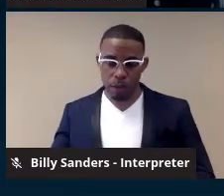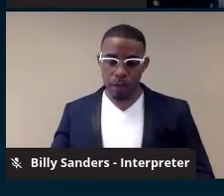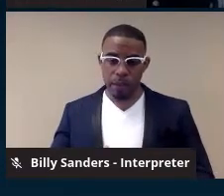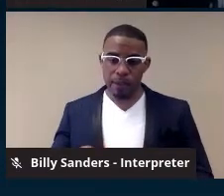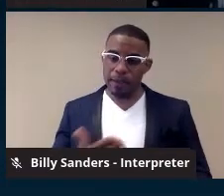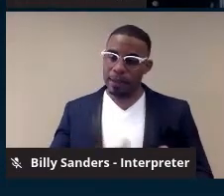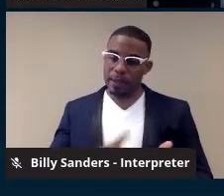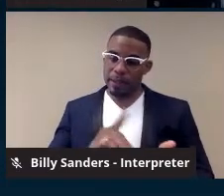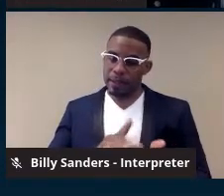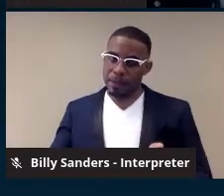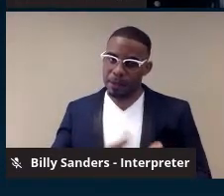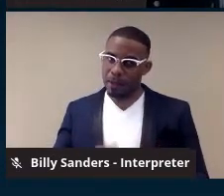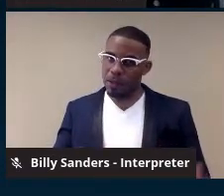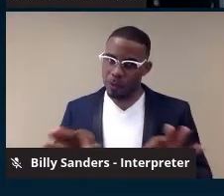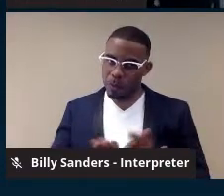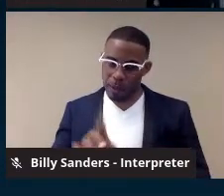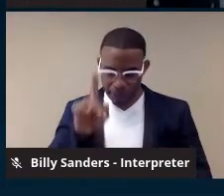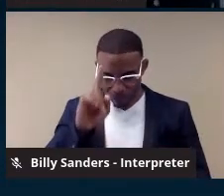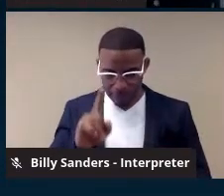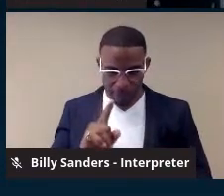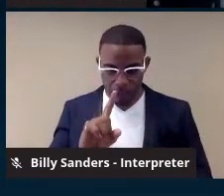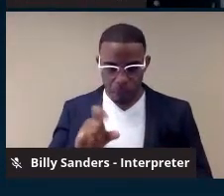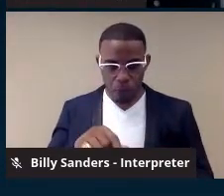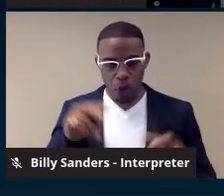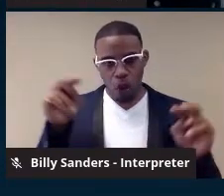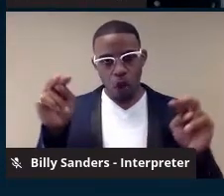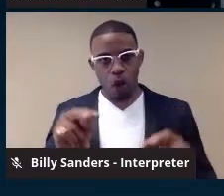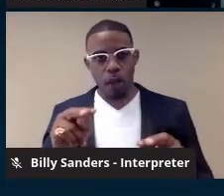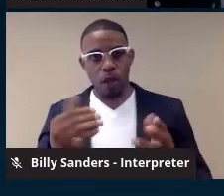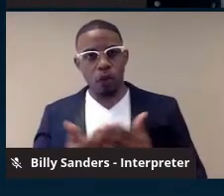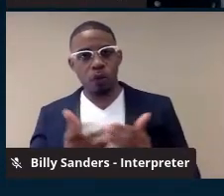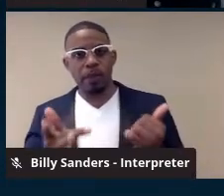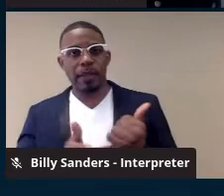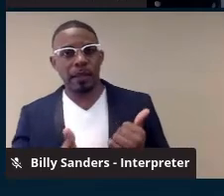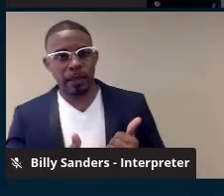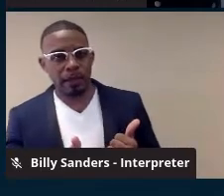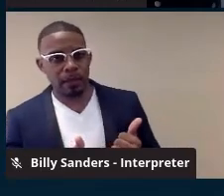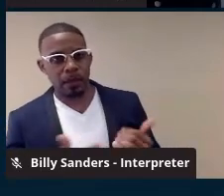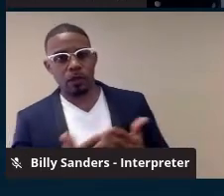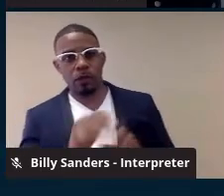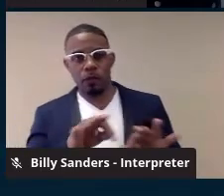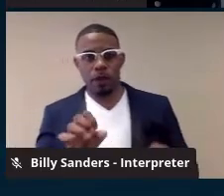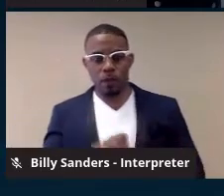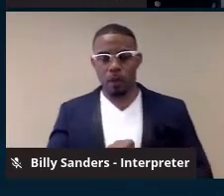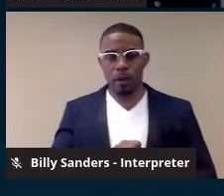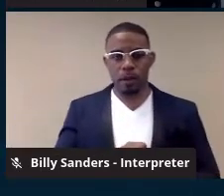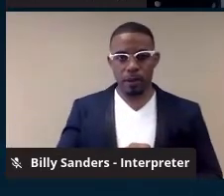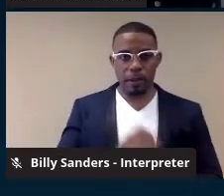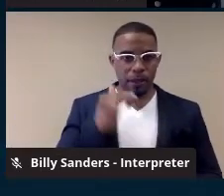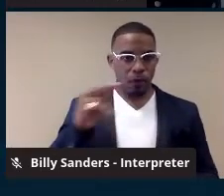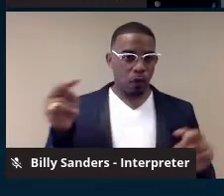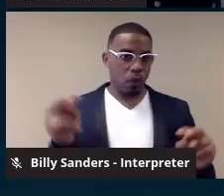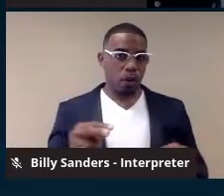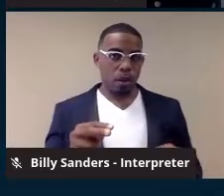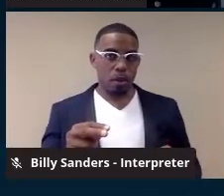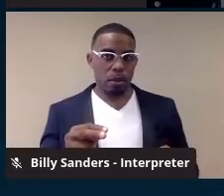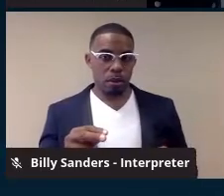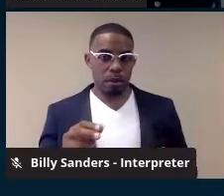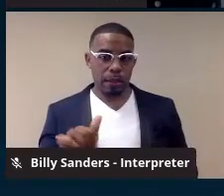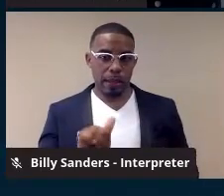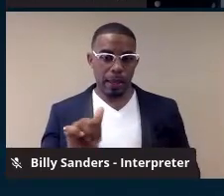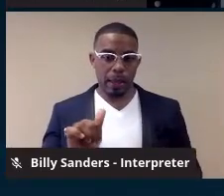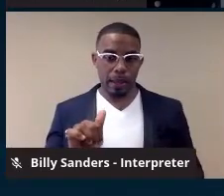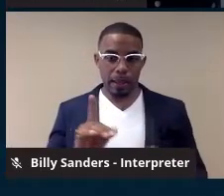again, documentation is important. I think when you're looking at a new technology or a new framework, if you look